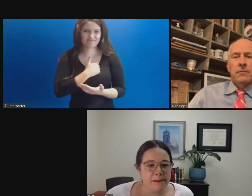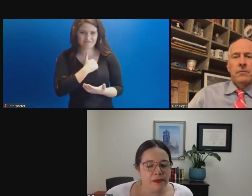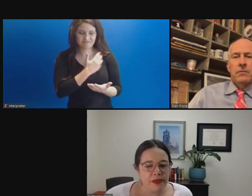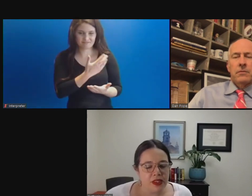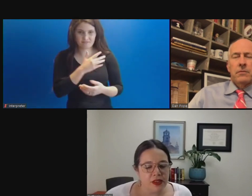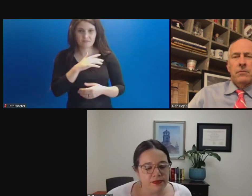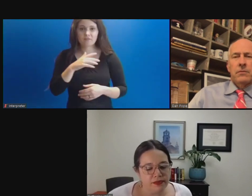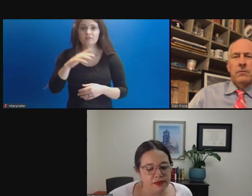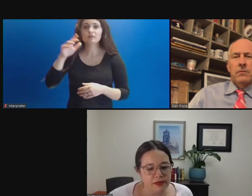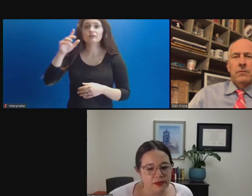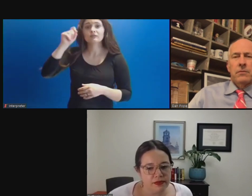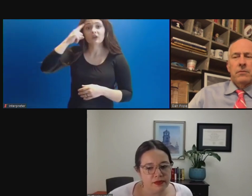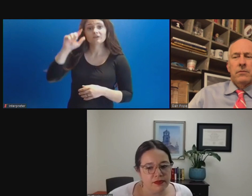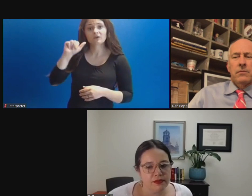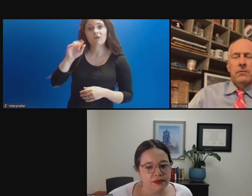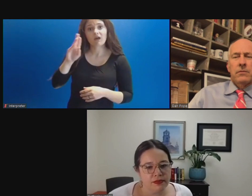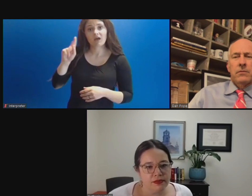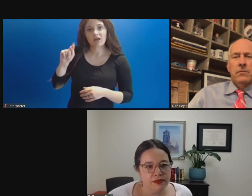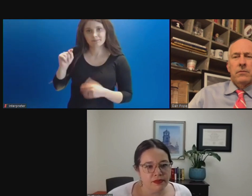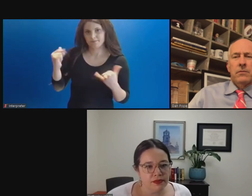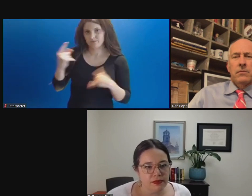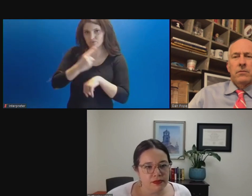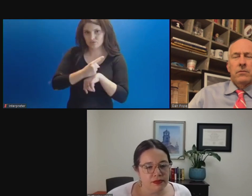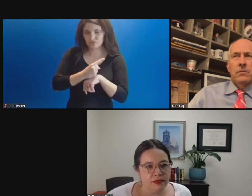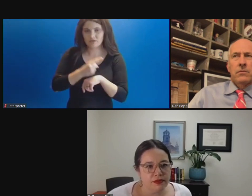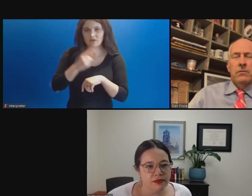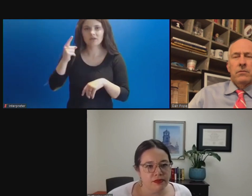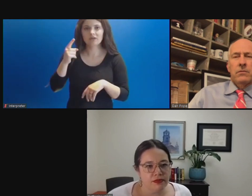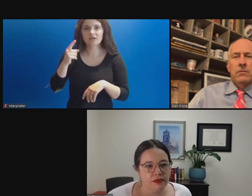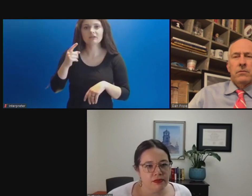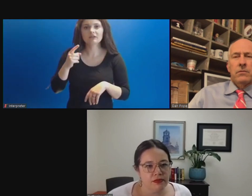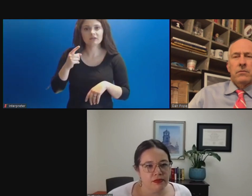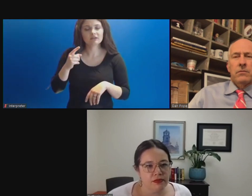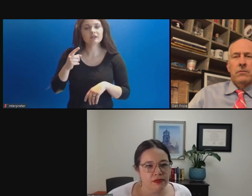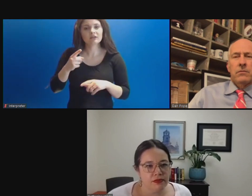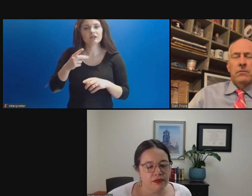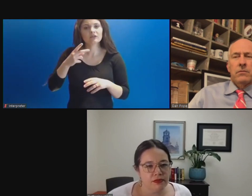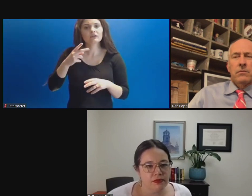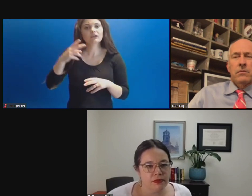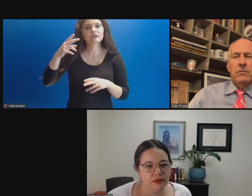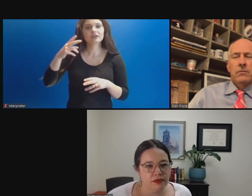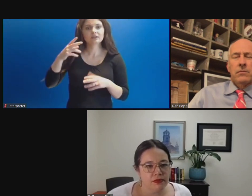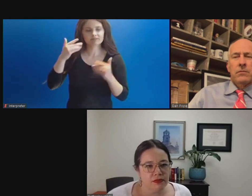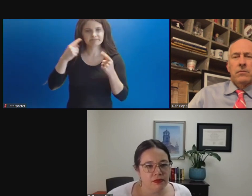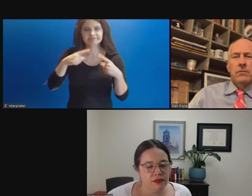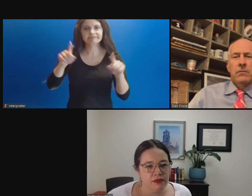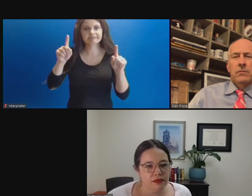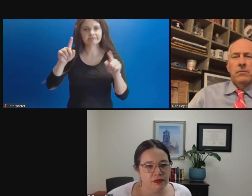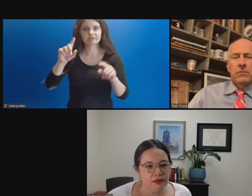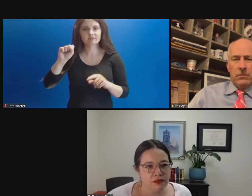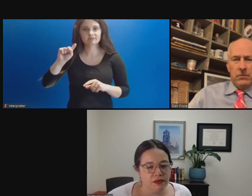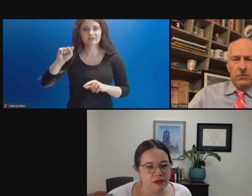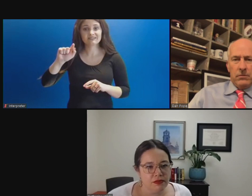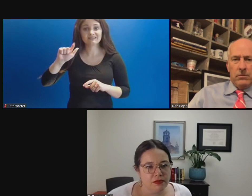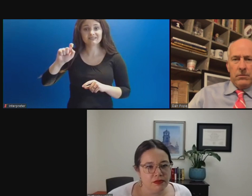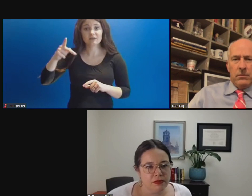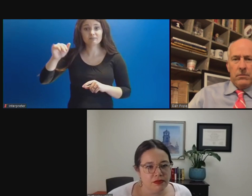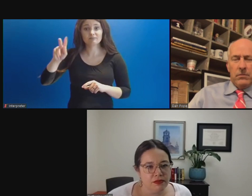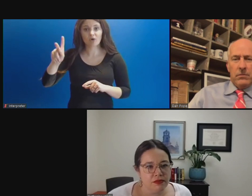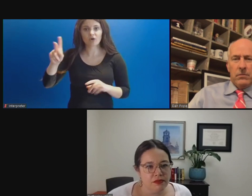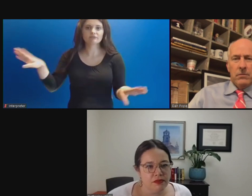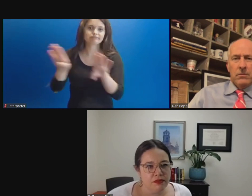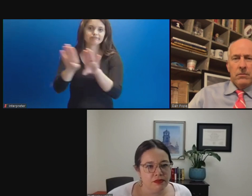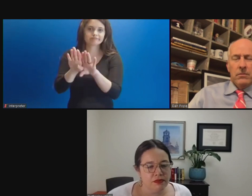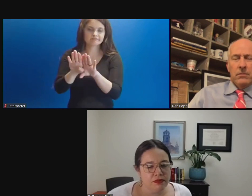the direction of Governor Abbott today, he temporarily called for state parks to be closed. And there's some